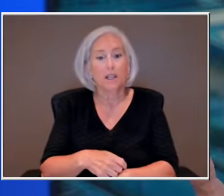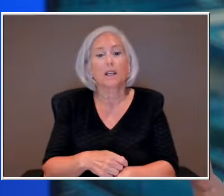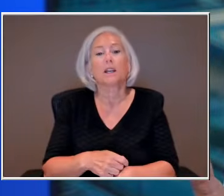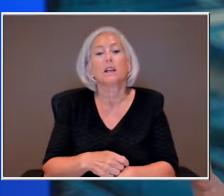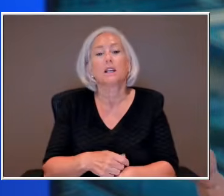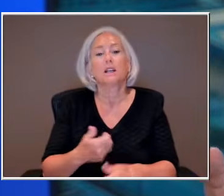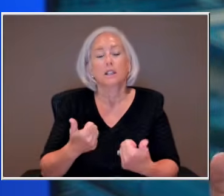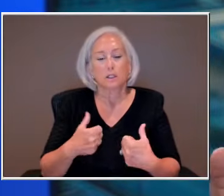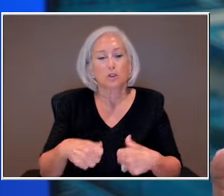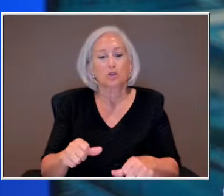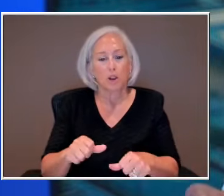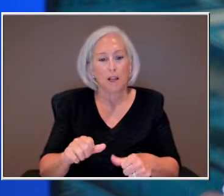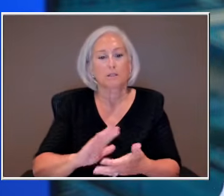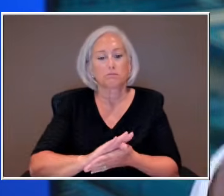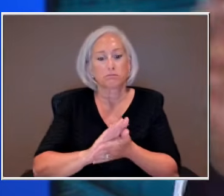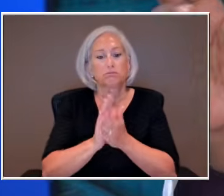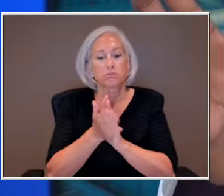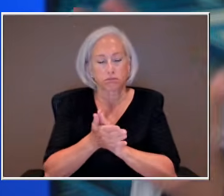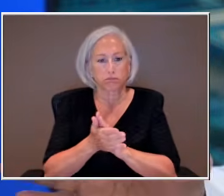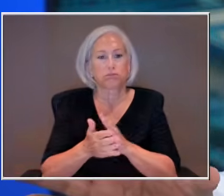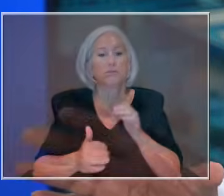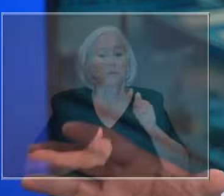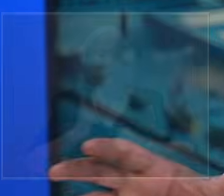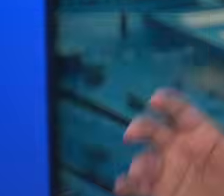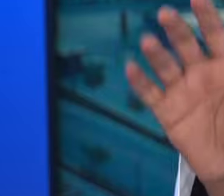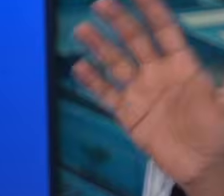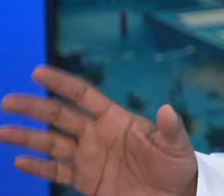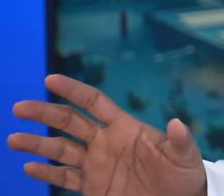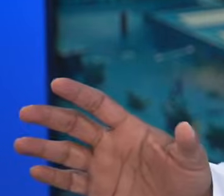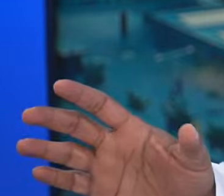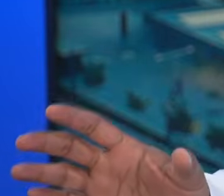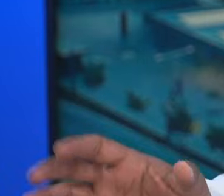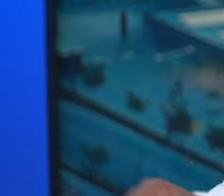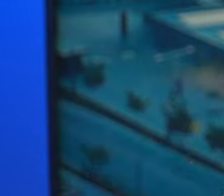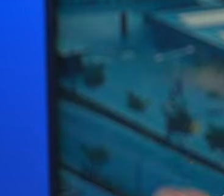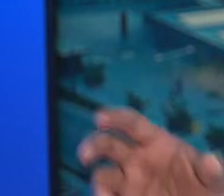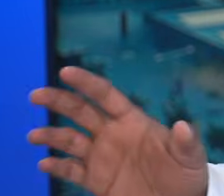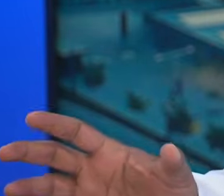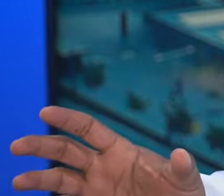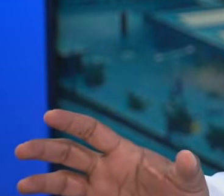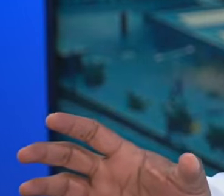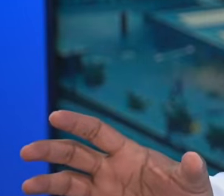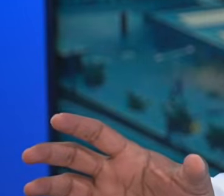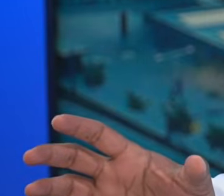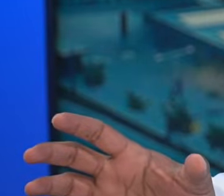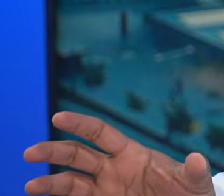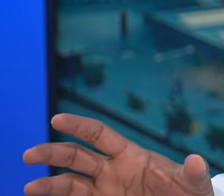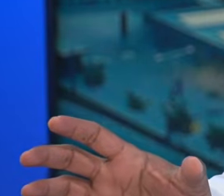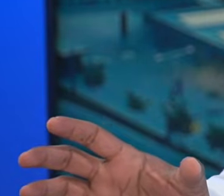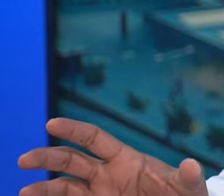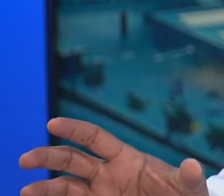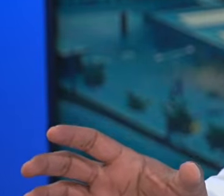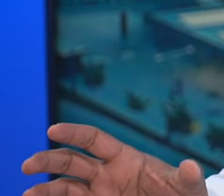the aggressive type of lymphoma. So he got another round of another type of chemotherapy, or CHOP.